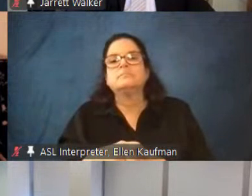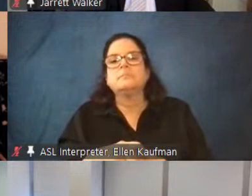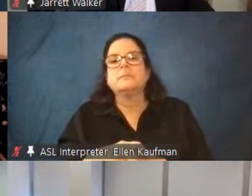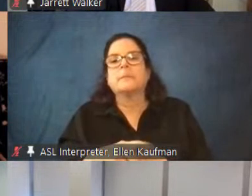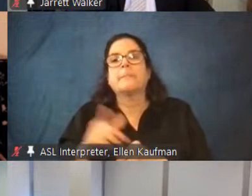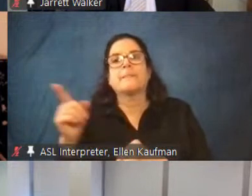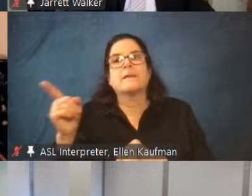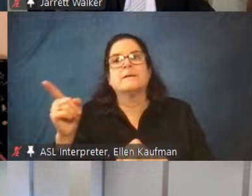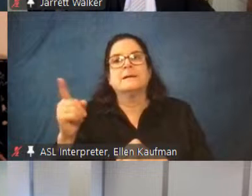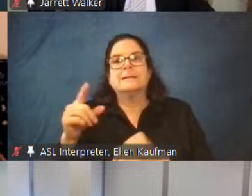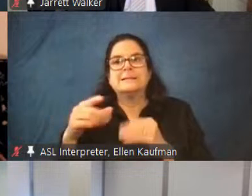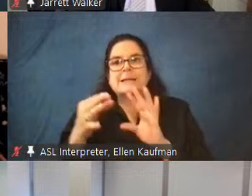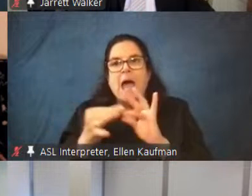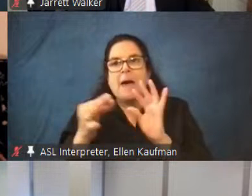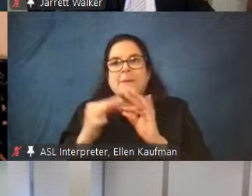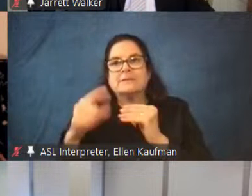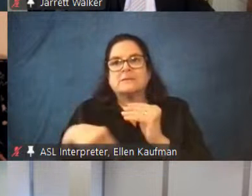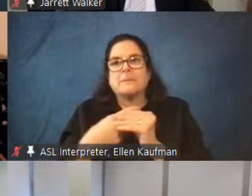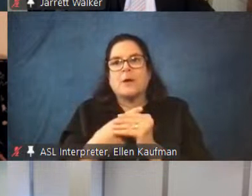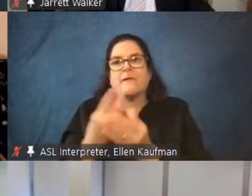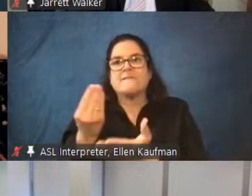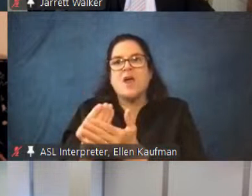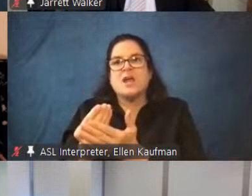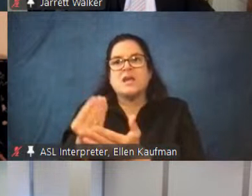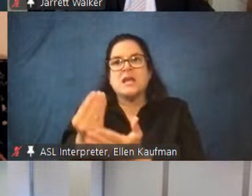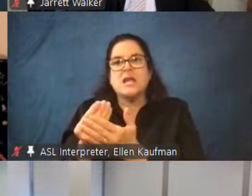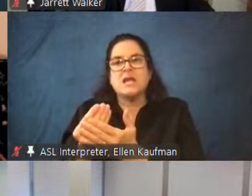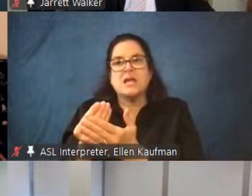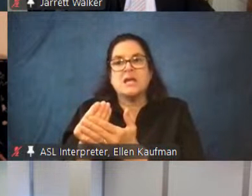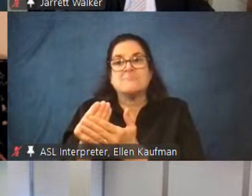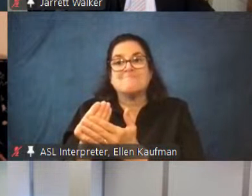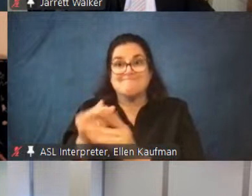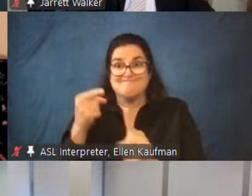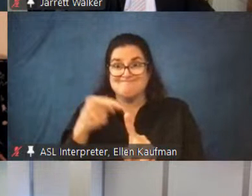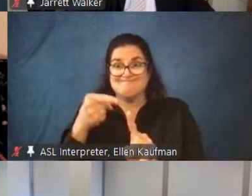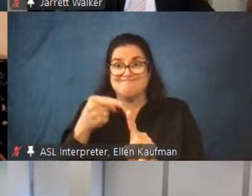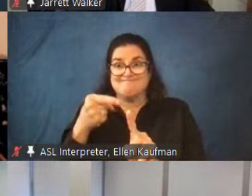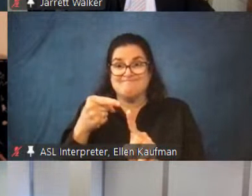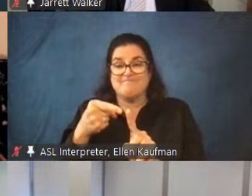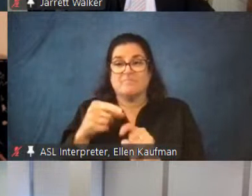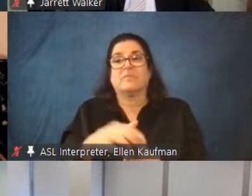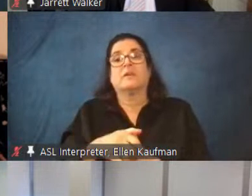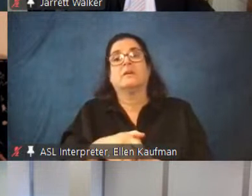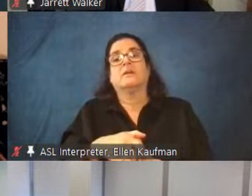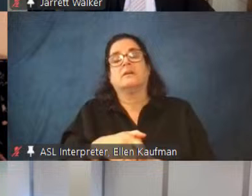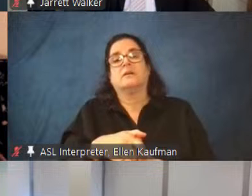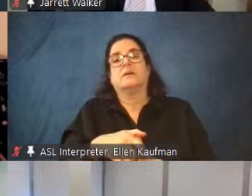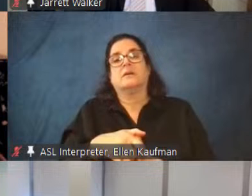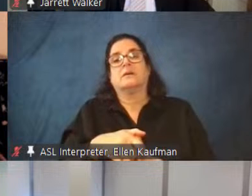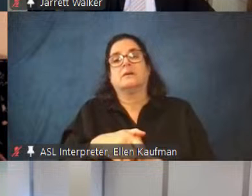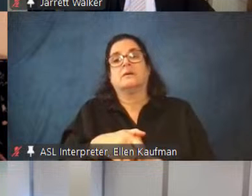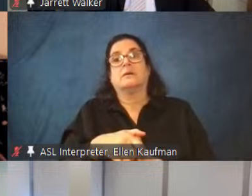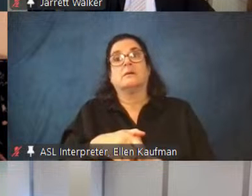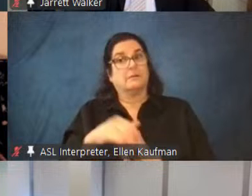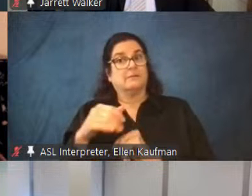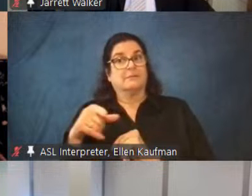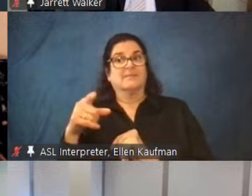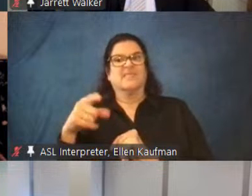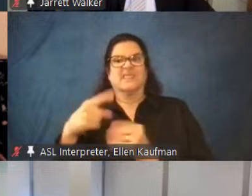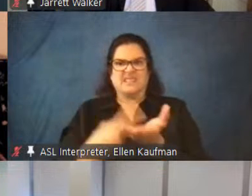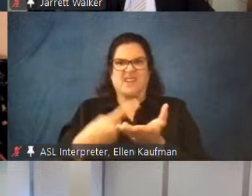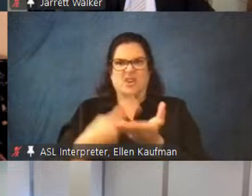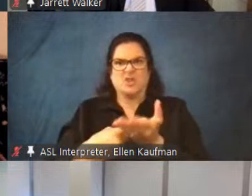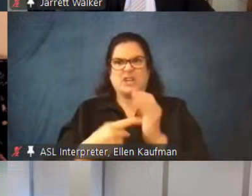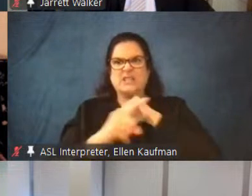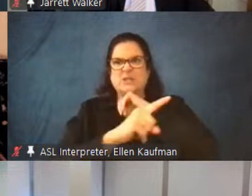funding aspect of this discussion, because that quite honestly is the discussion we're having with Springfield right now. The